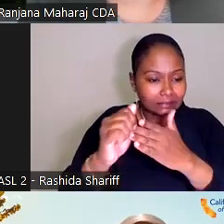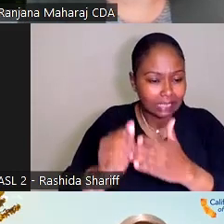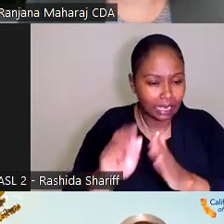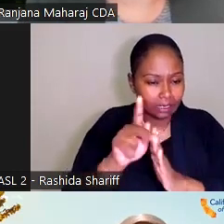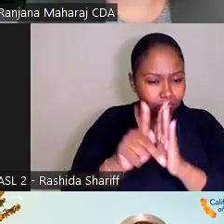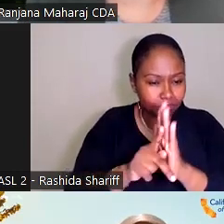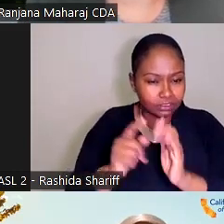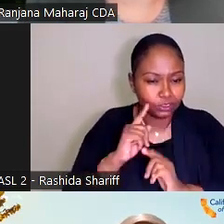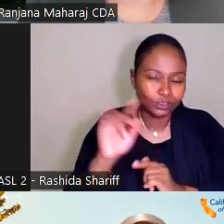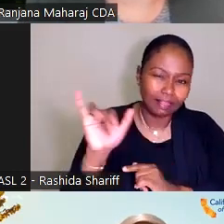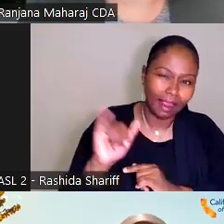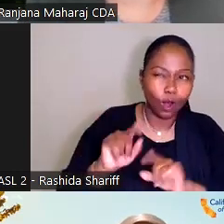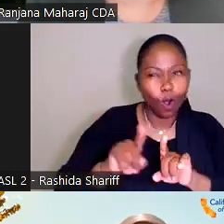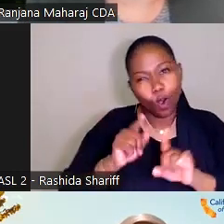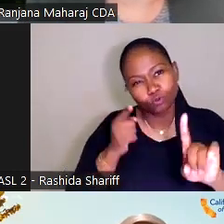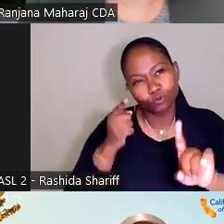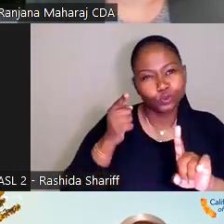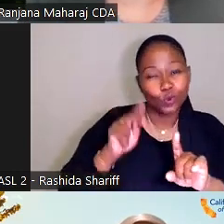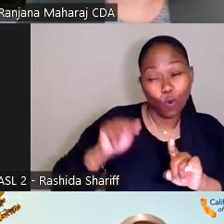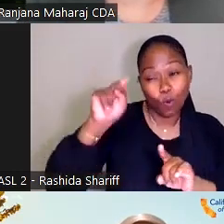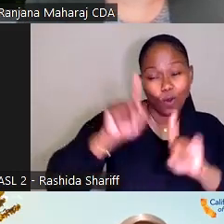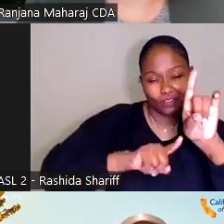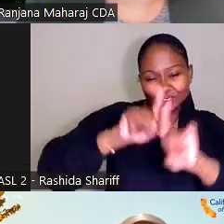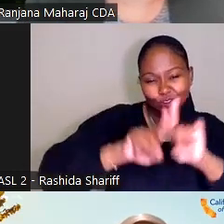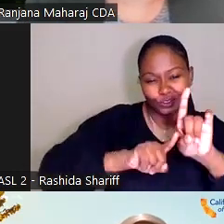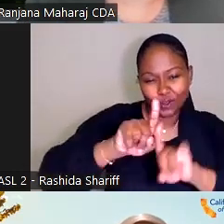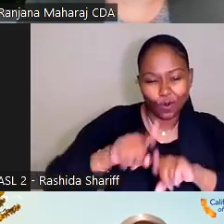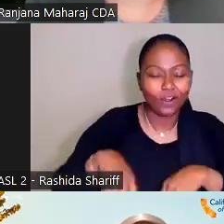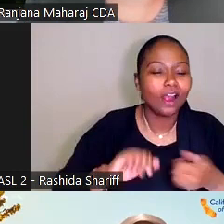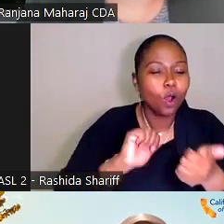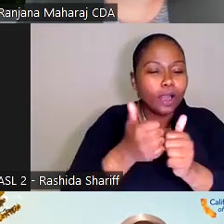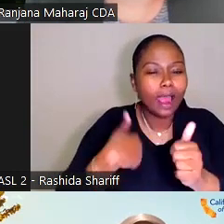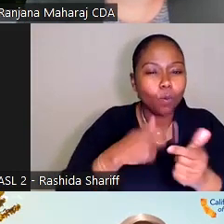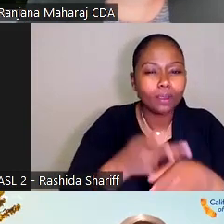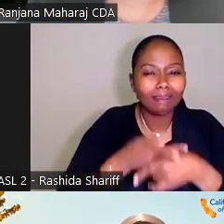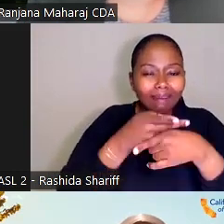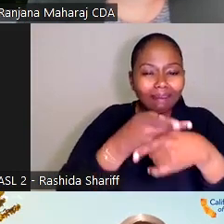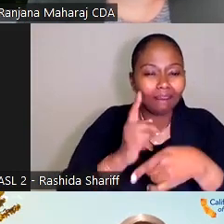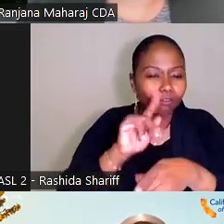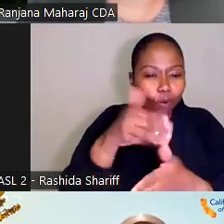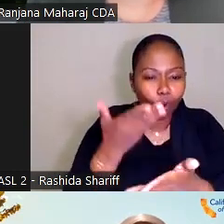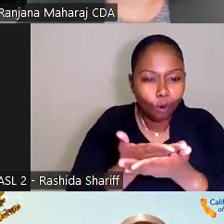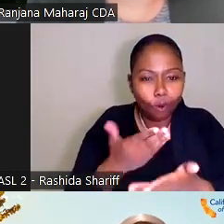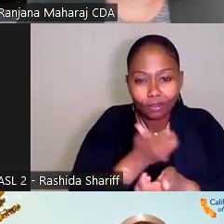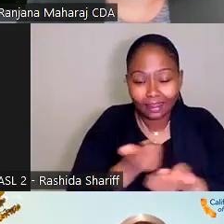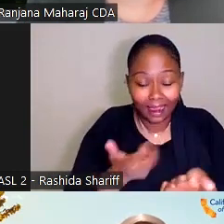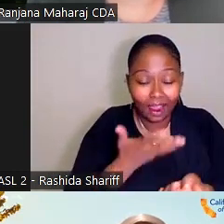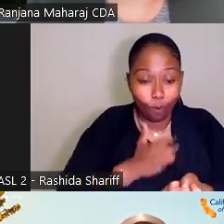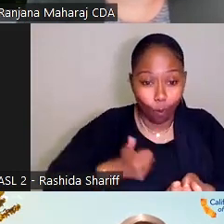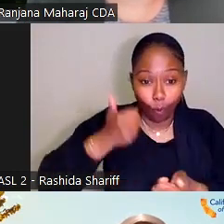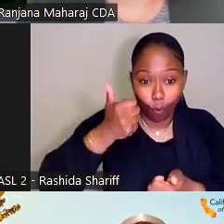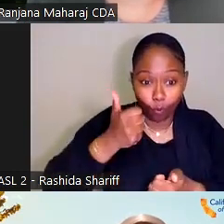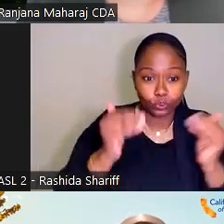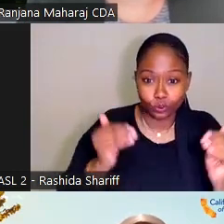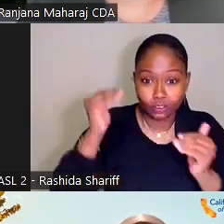how we're building a healthy California for all, where every individual belongs to a strong and thriving community, where older adults and adults